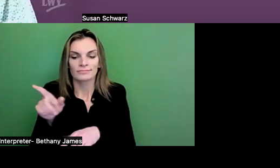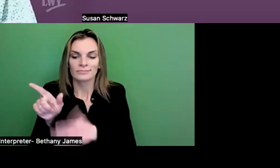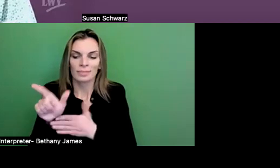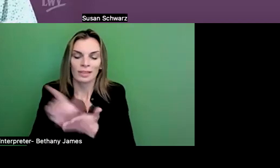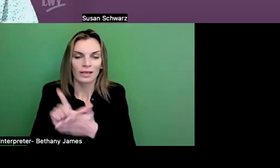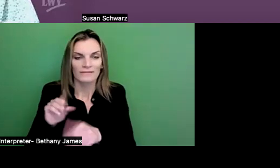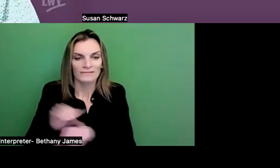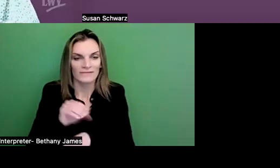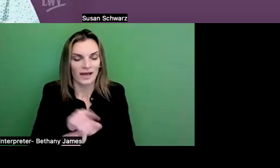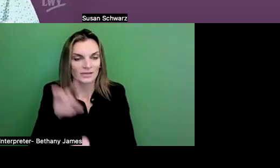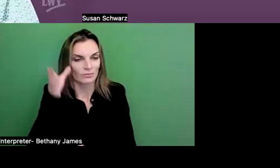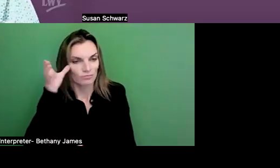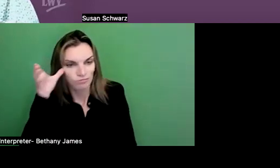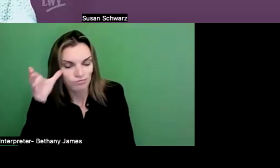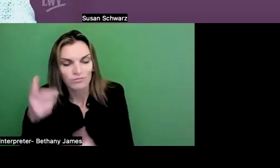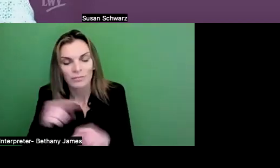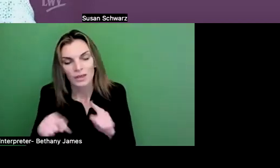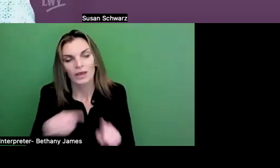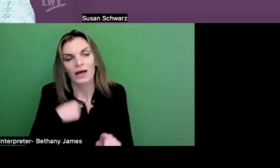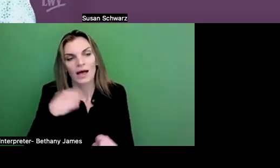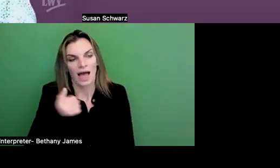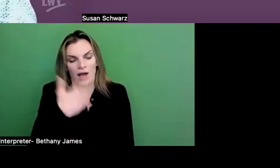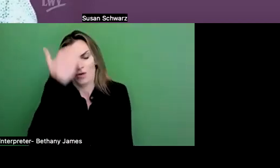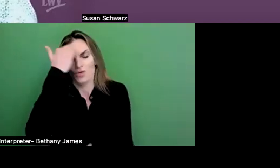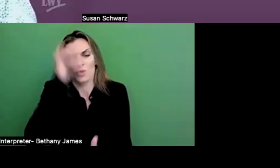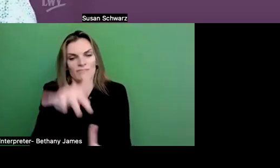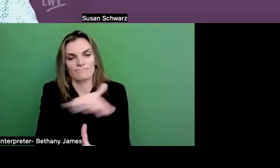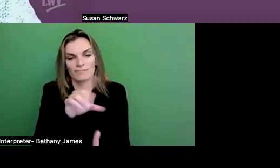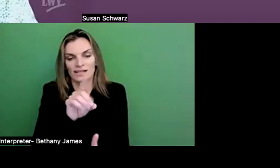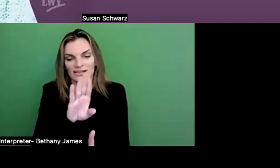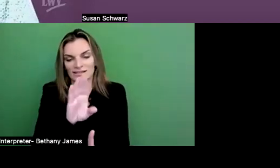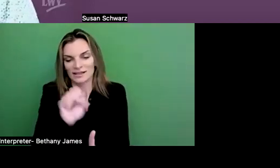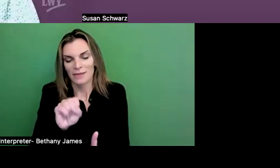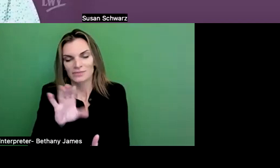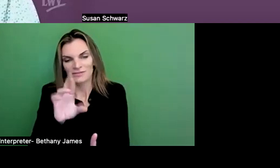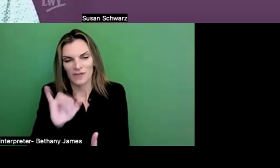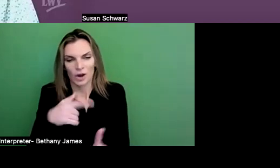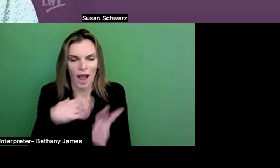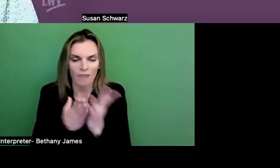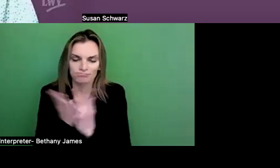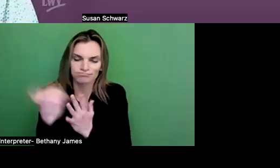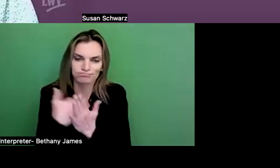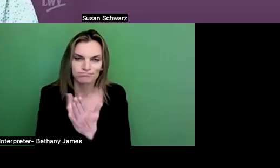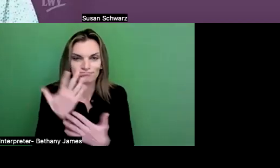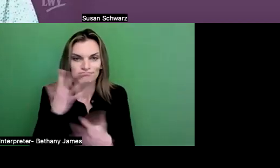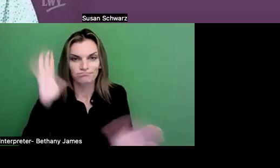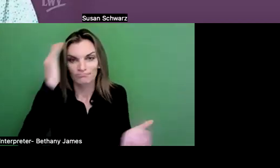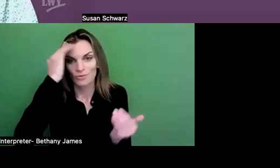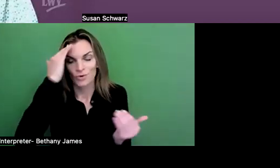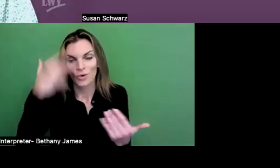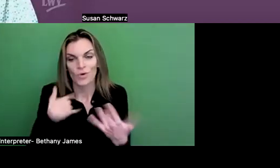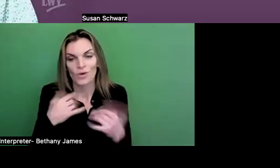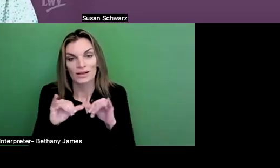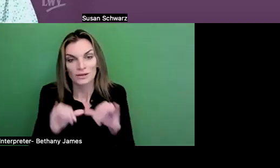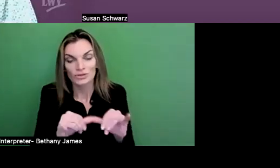consultants, whereas I know Dobbs Ferry inside and out, and I have engineering experience and know